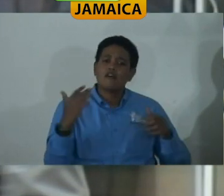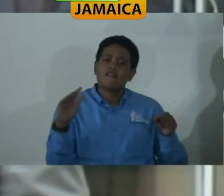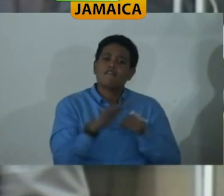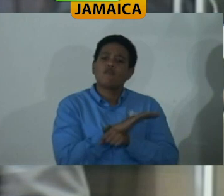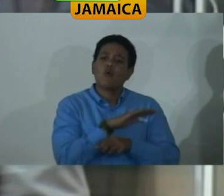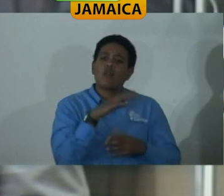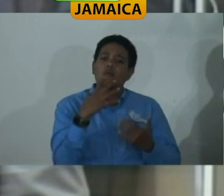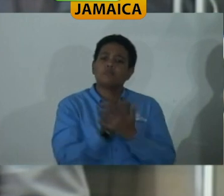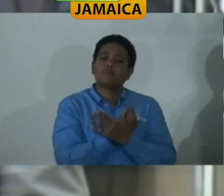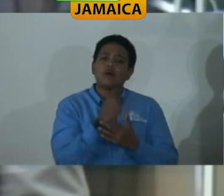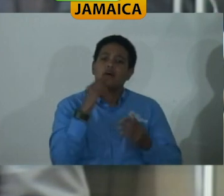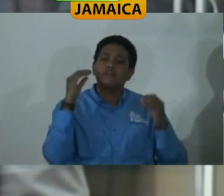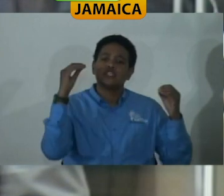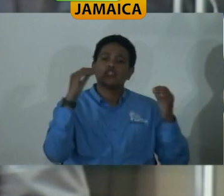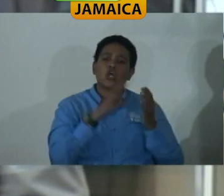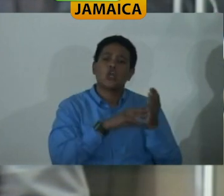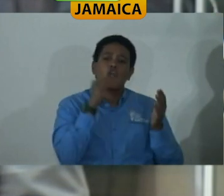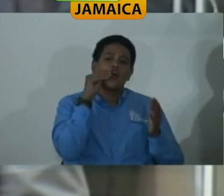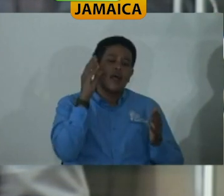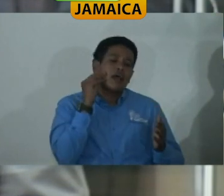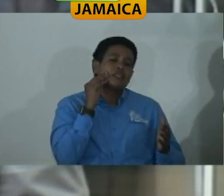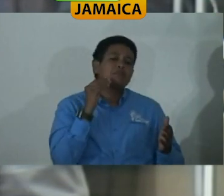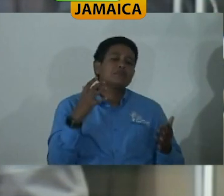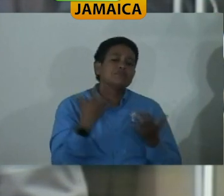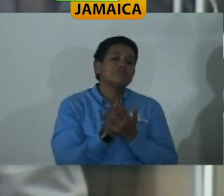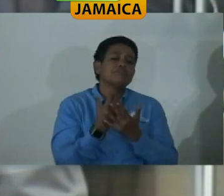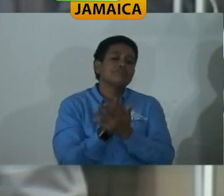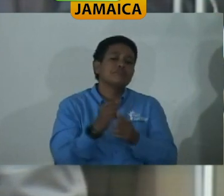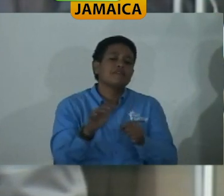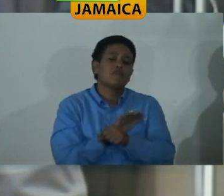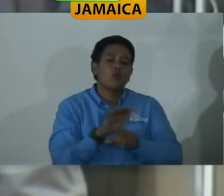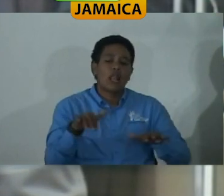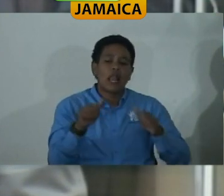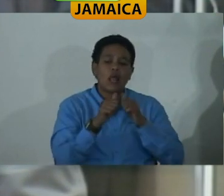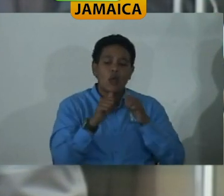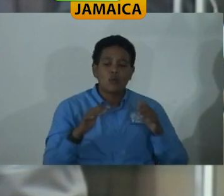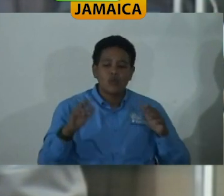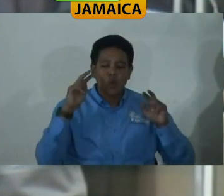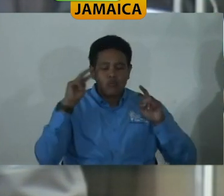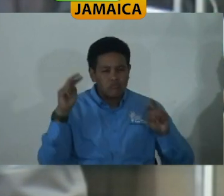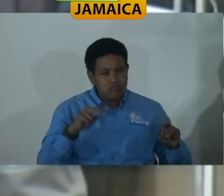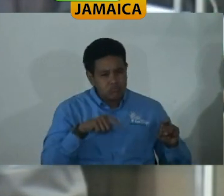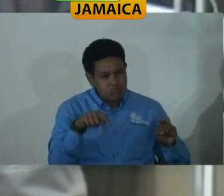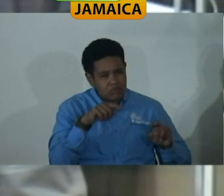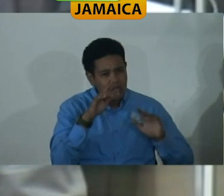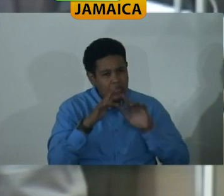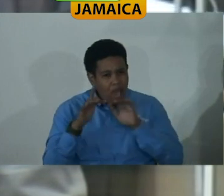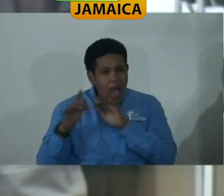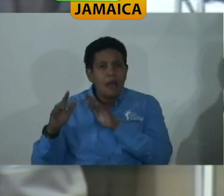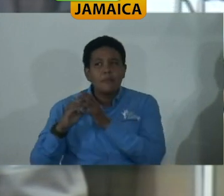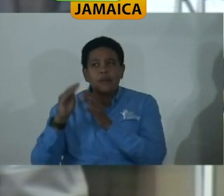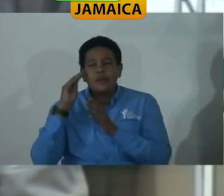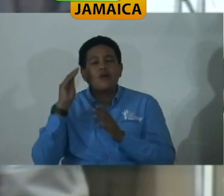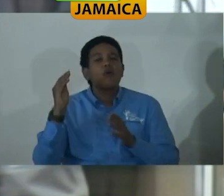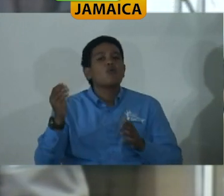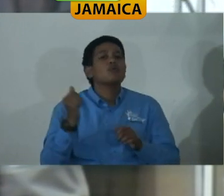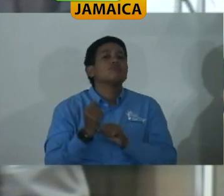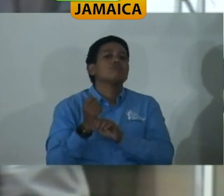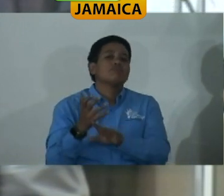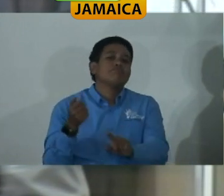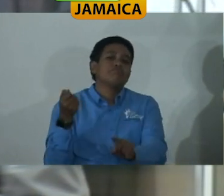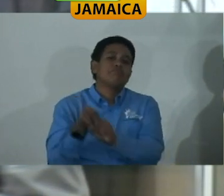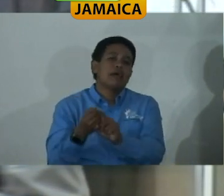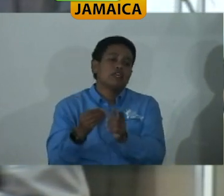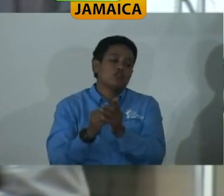the teaching and learning experience. Without being addressed, these learning gaps are likely to adversely affect